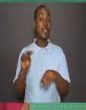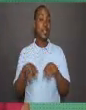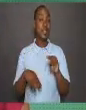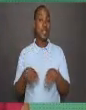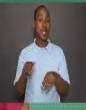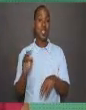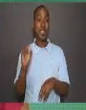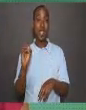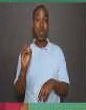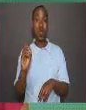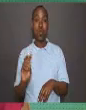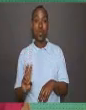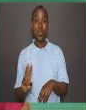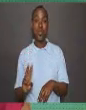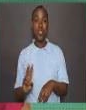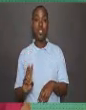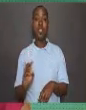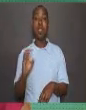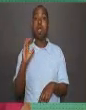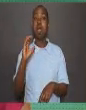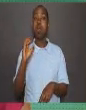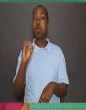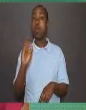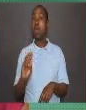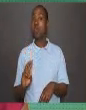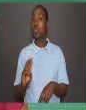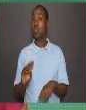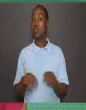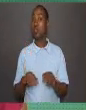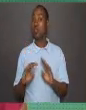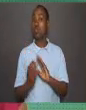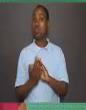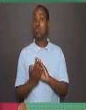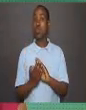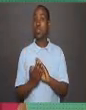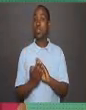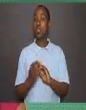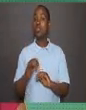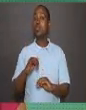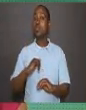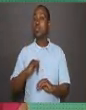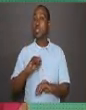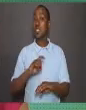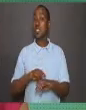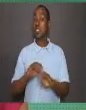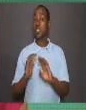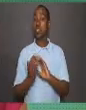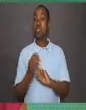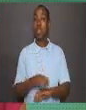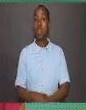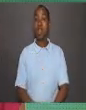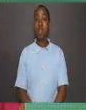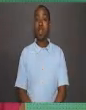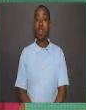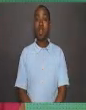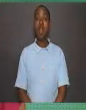oxygen and carbon dioxide takes place at exactly the same time, there is